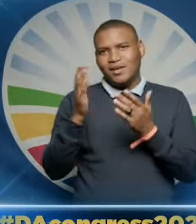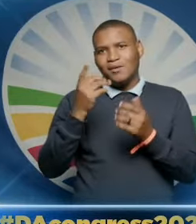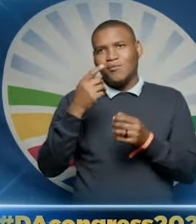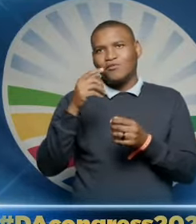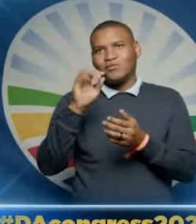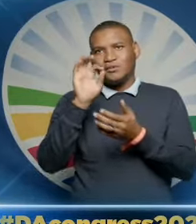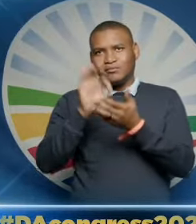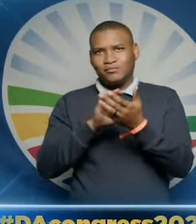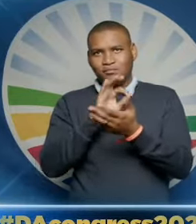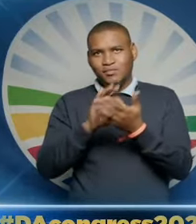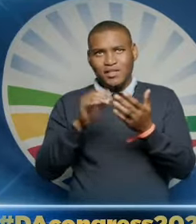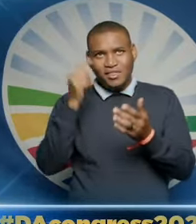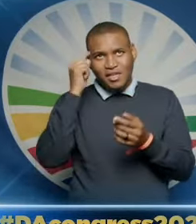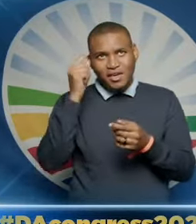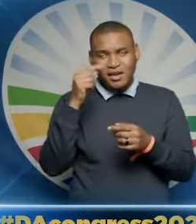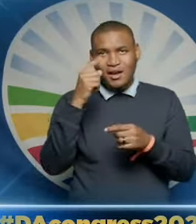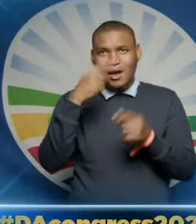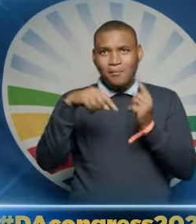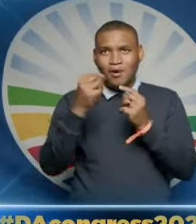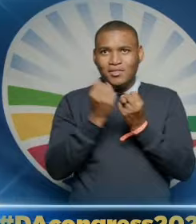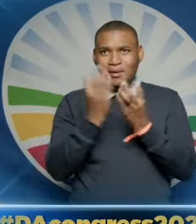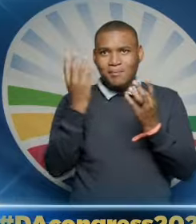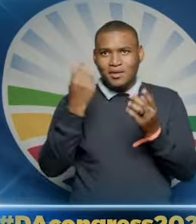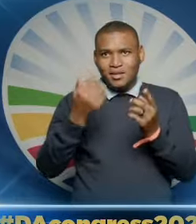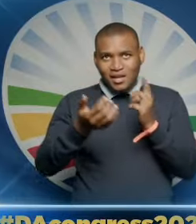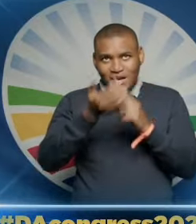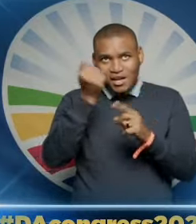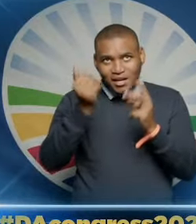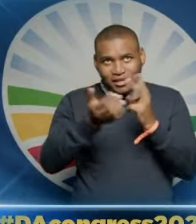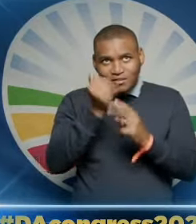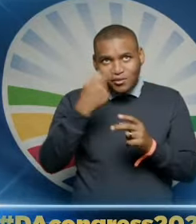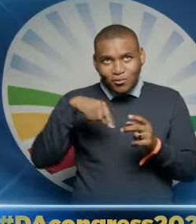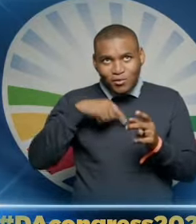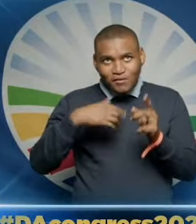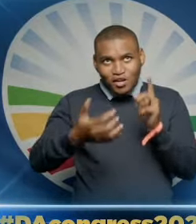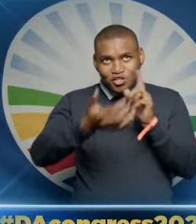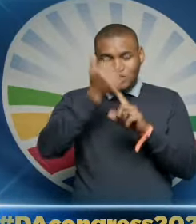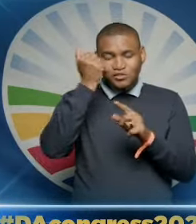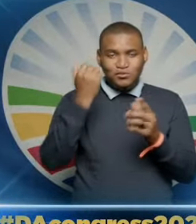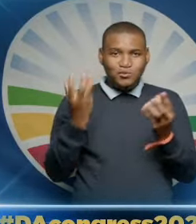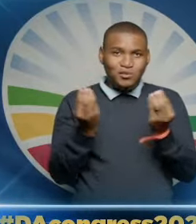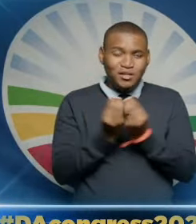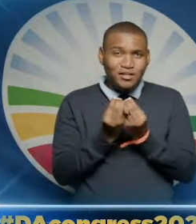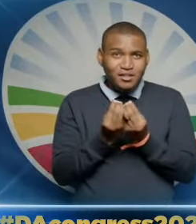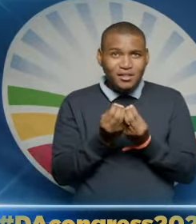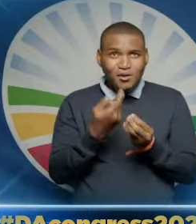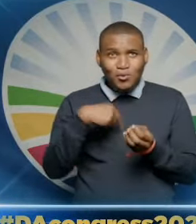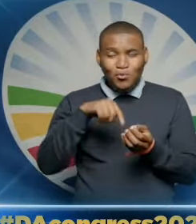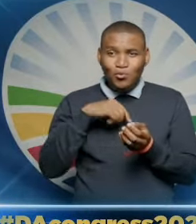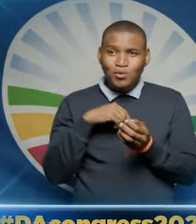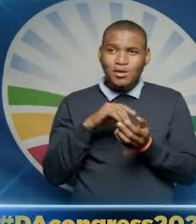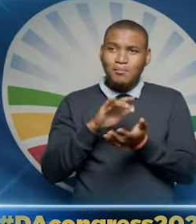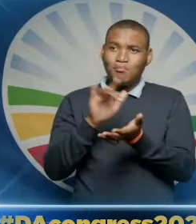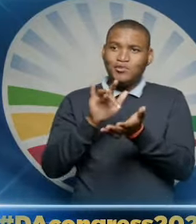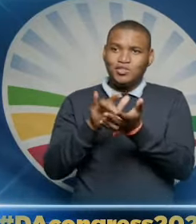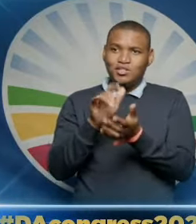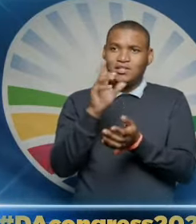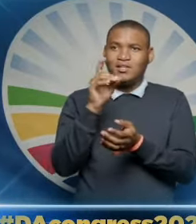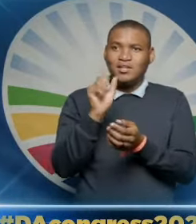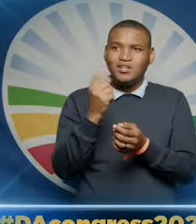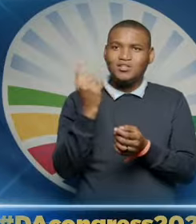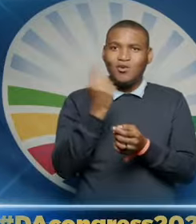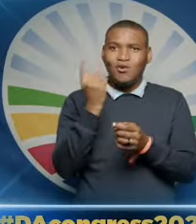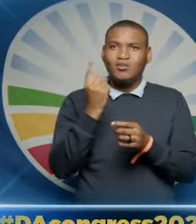And just think about the many successes that we have achieved together. We positioned the DA as the only